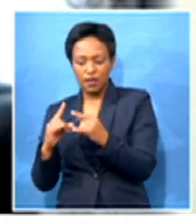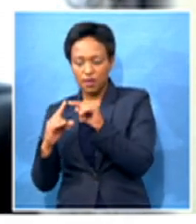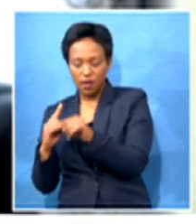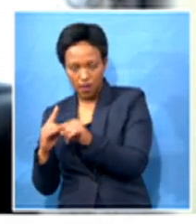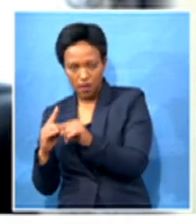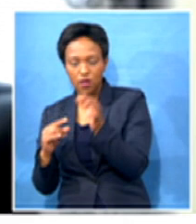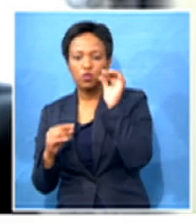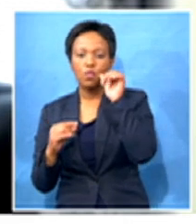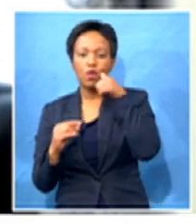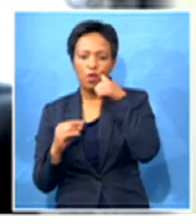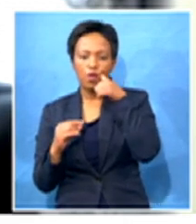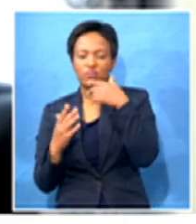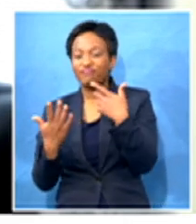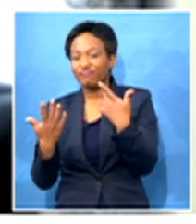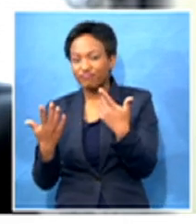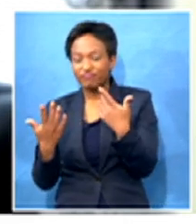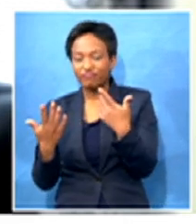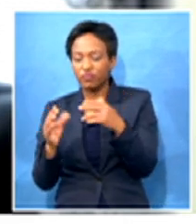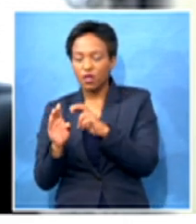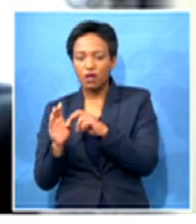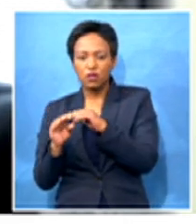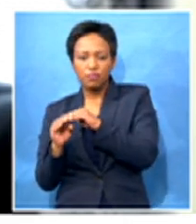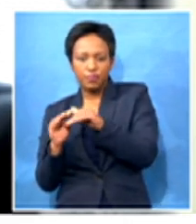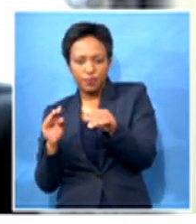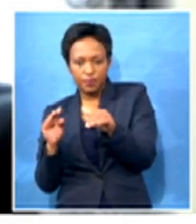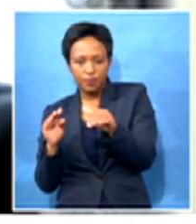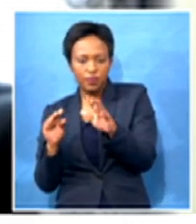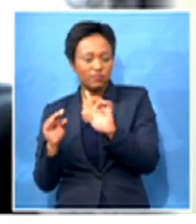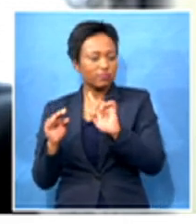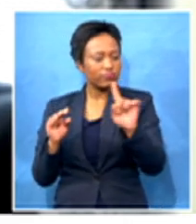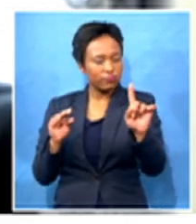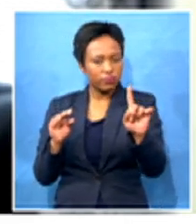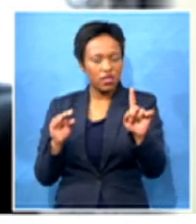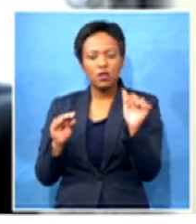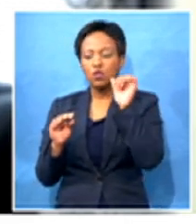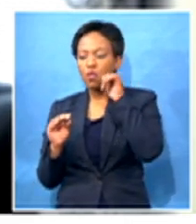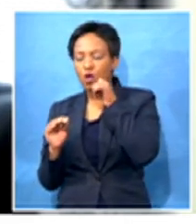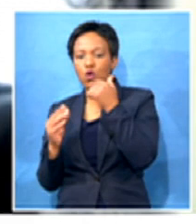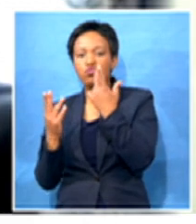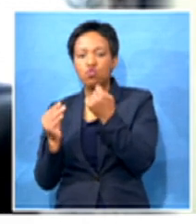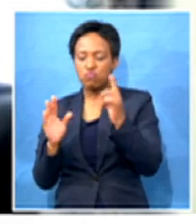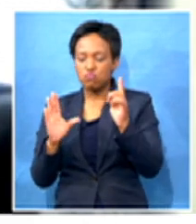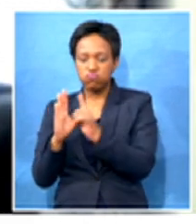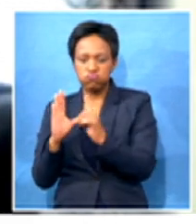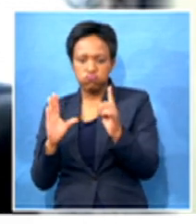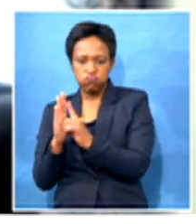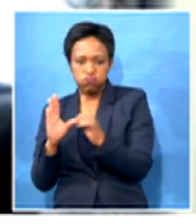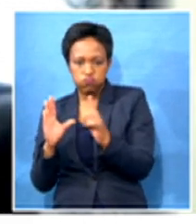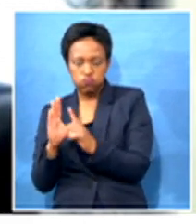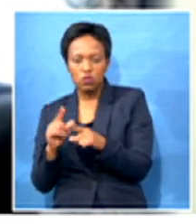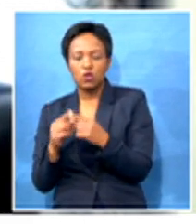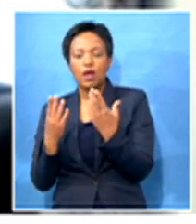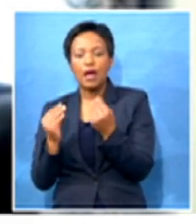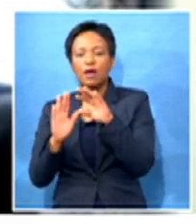Tomorrow they are all off. Tomorrow new are coming. So you have those numbers which